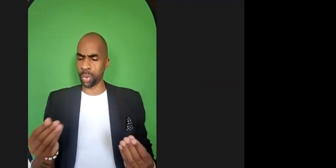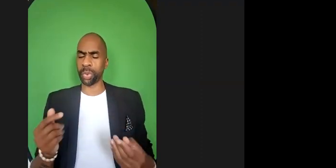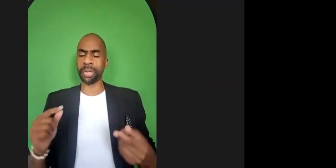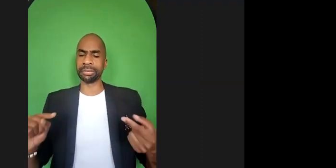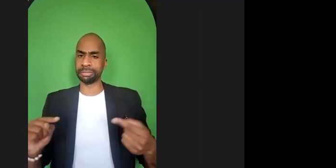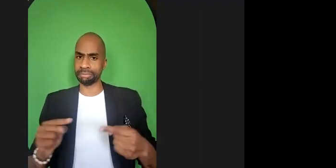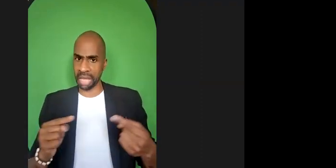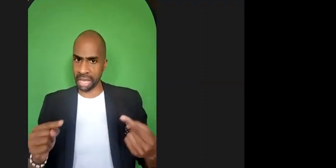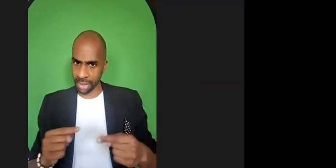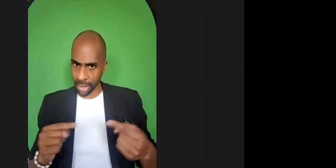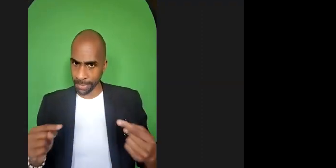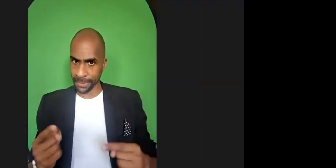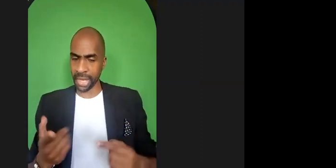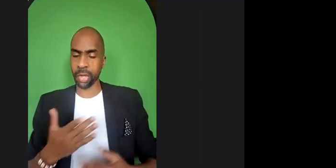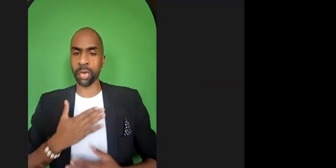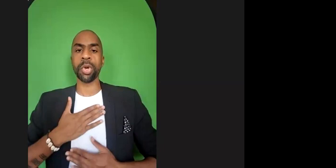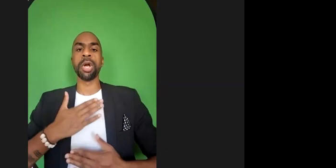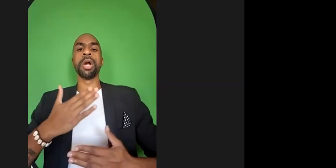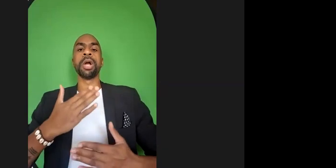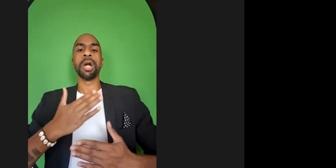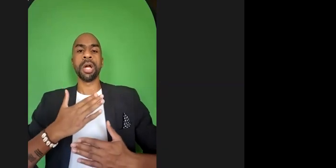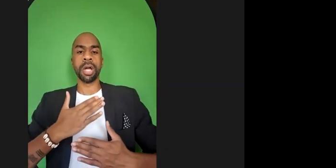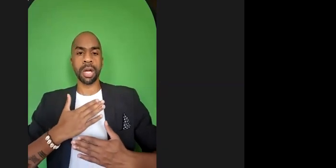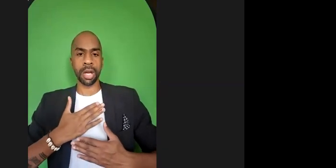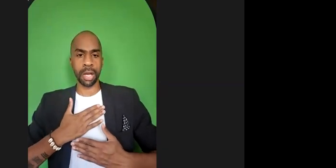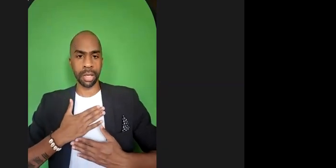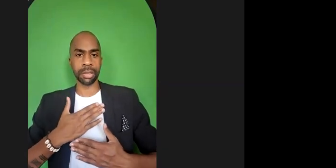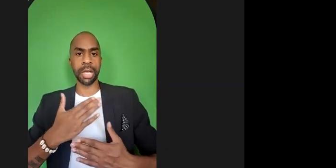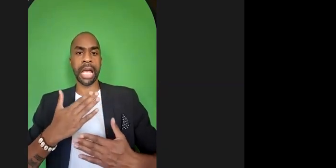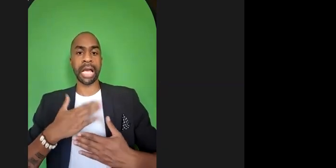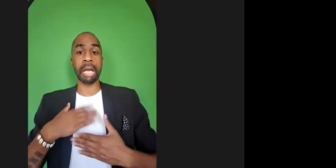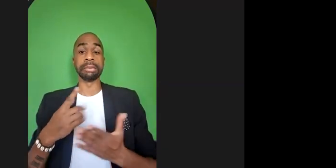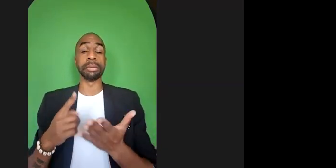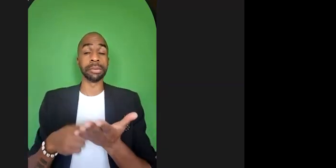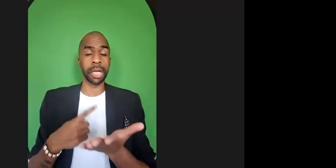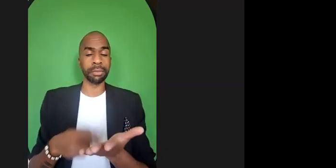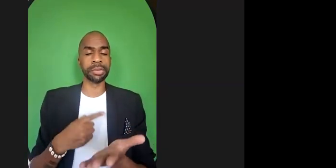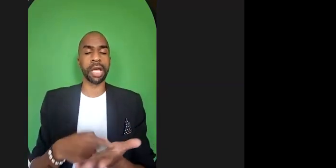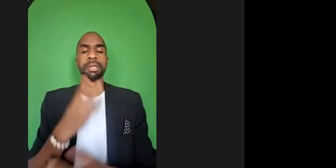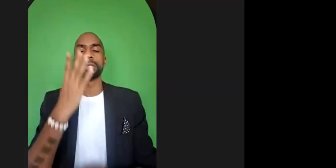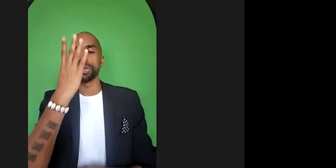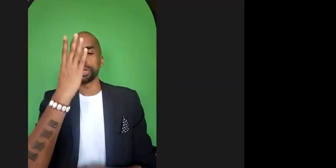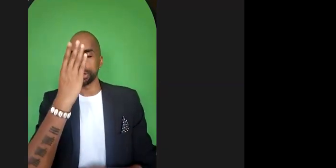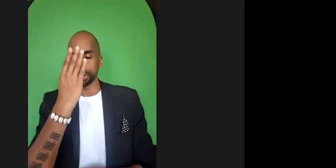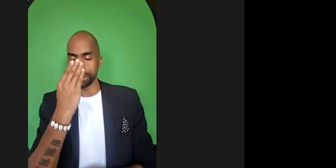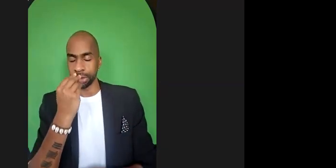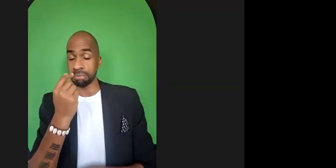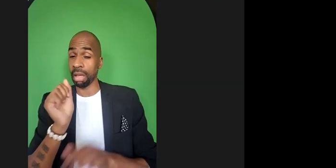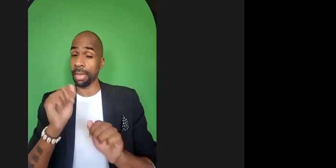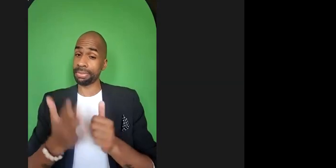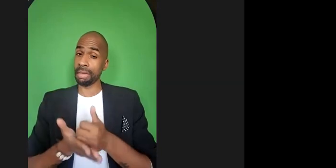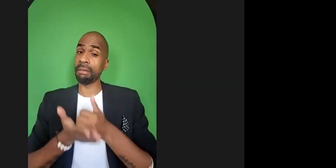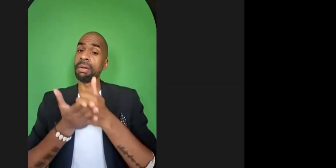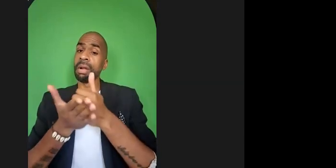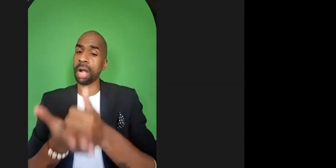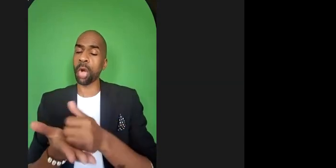sometimes the use of these medicines also leads to some mild sedation that can kind of help ease the dying